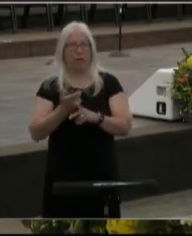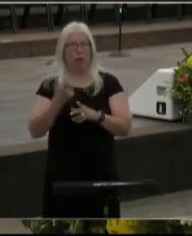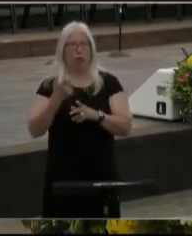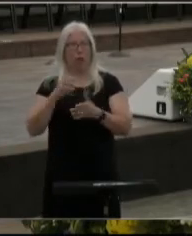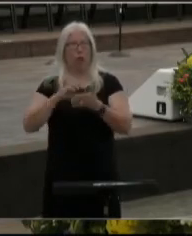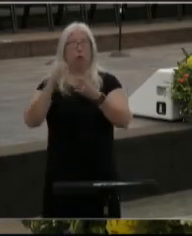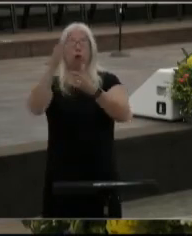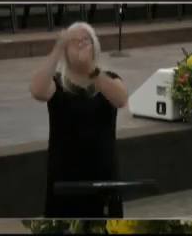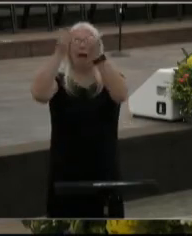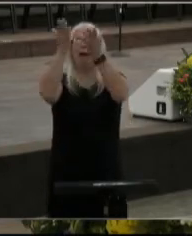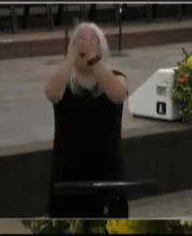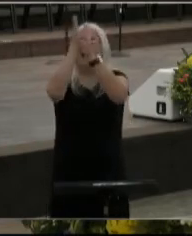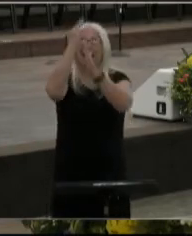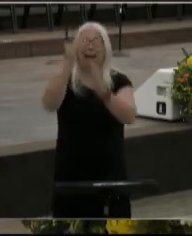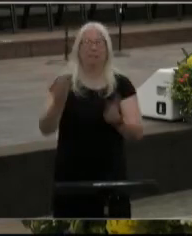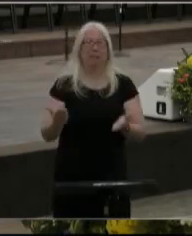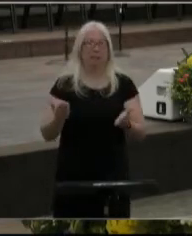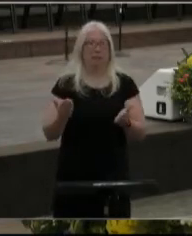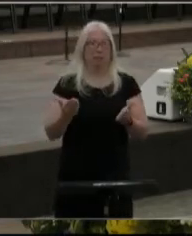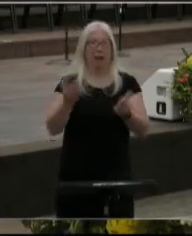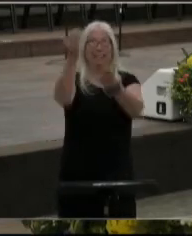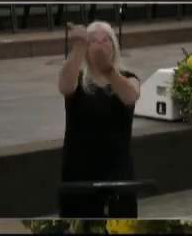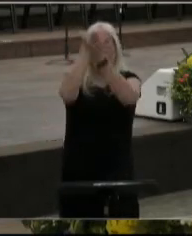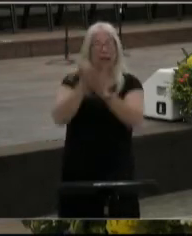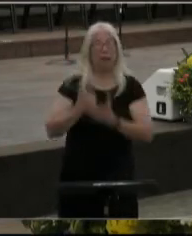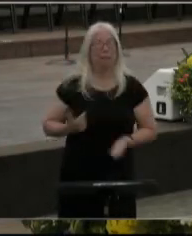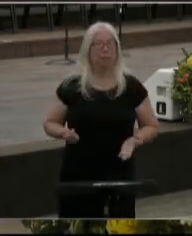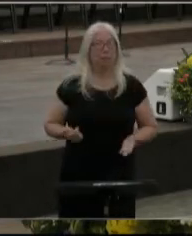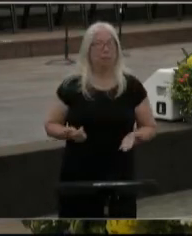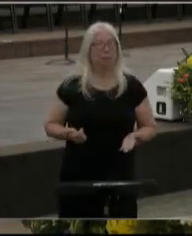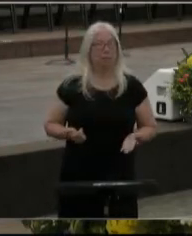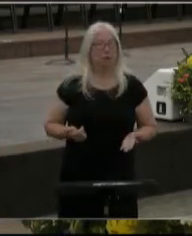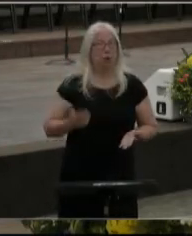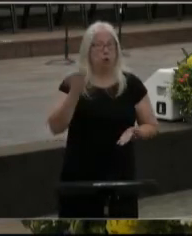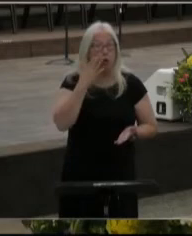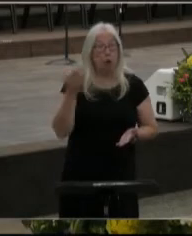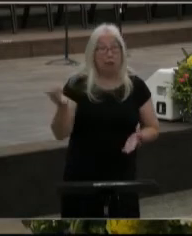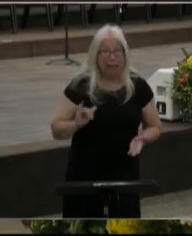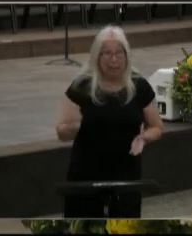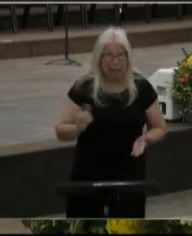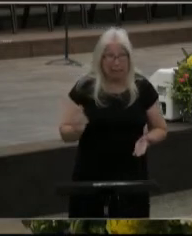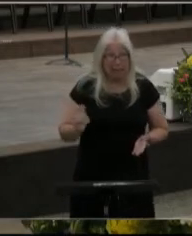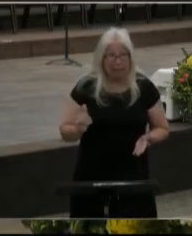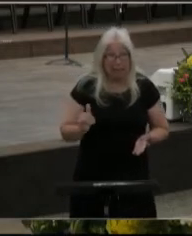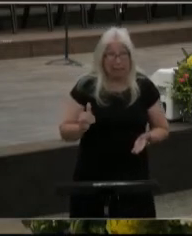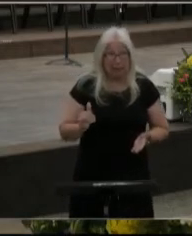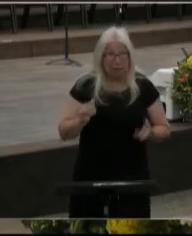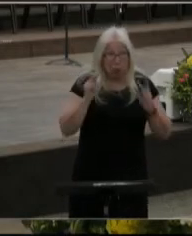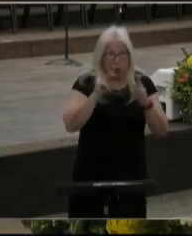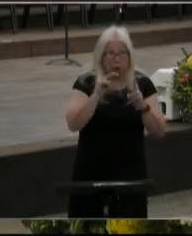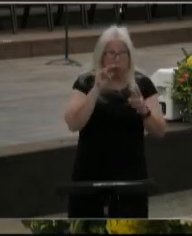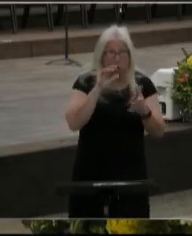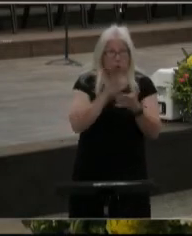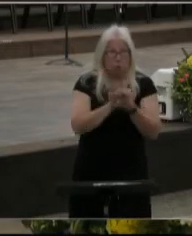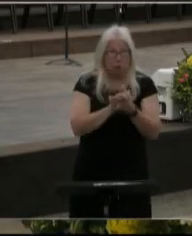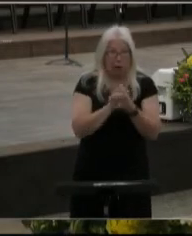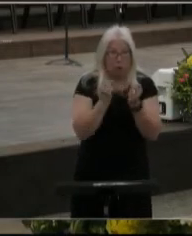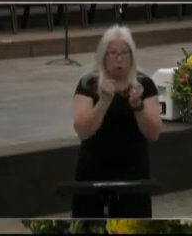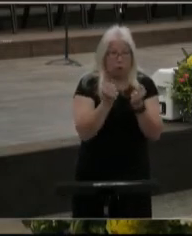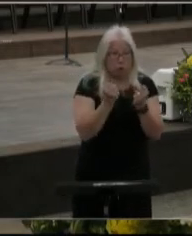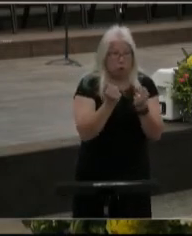charged heaven with it. We asked God to help us. You know what it's like to look and watch your wife drive